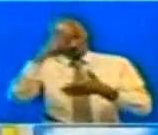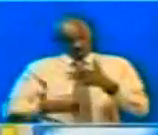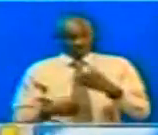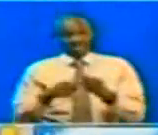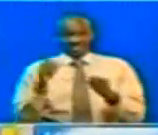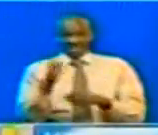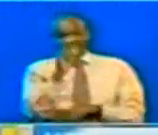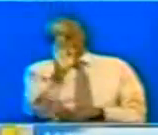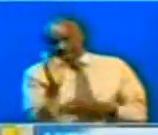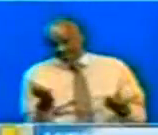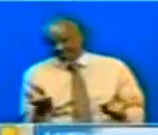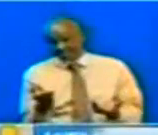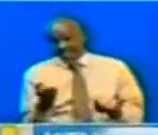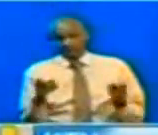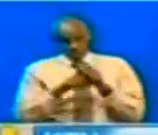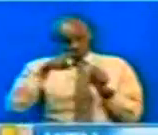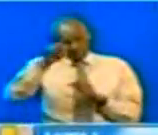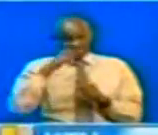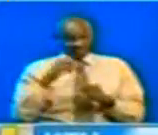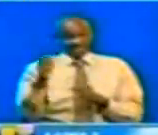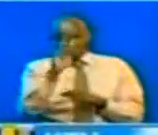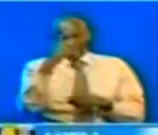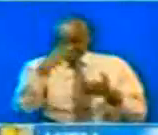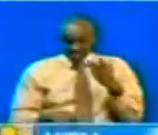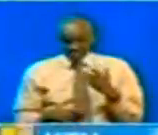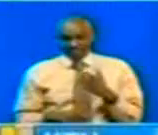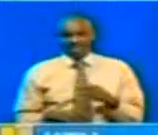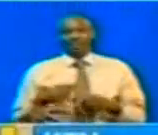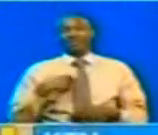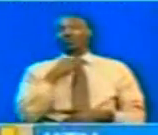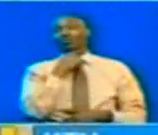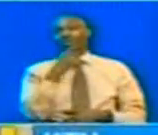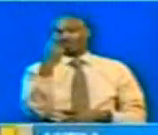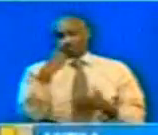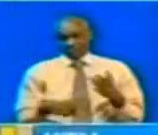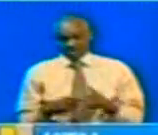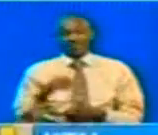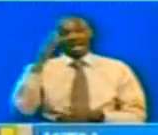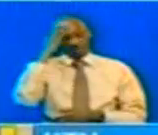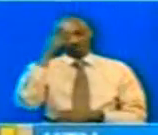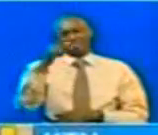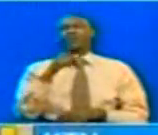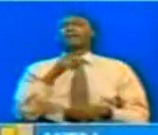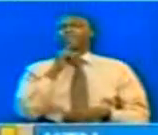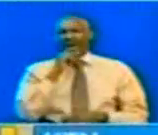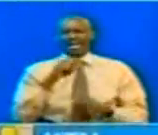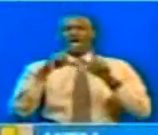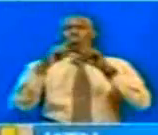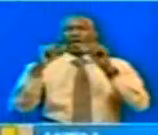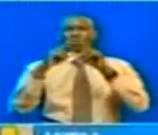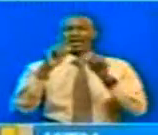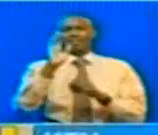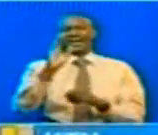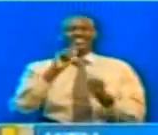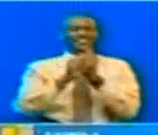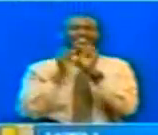For that matter, are you also taking a pay cut at this moment? I would want to say, because I know he's a man of his word, and because we know that